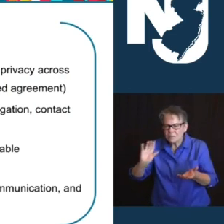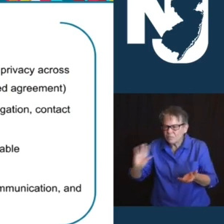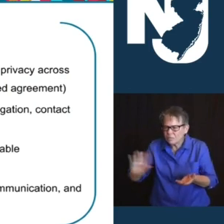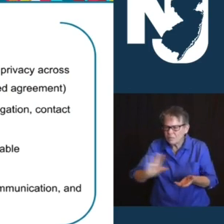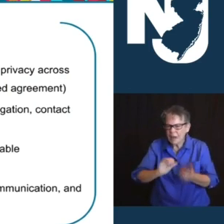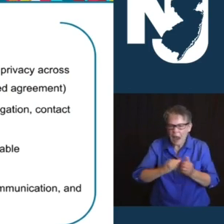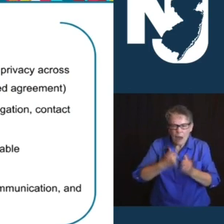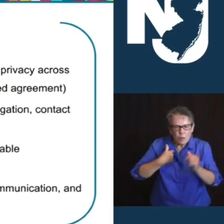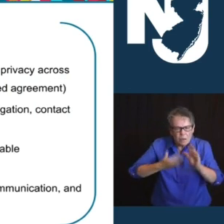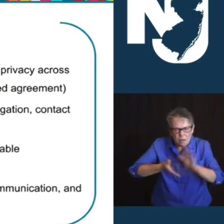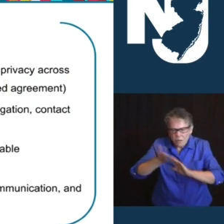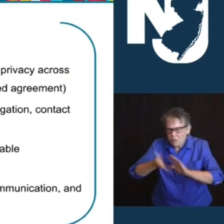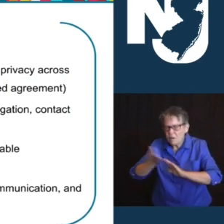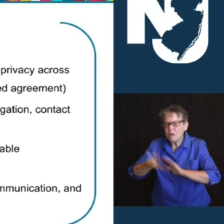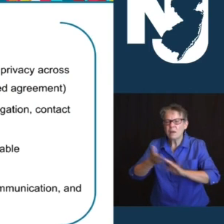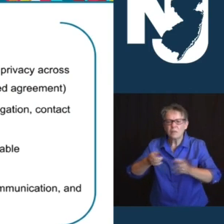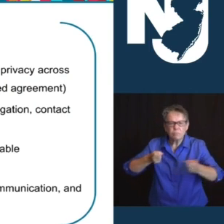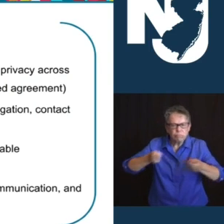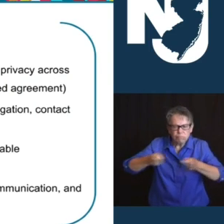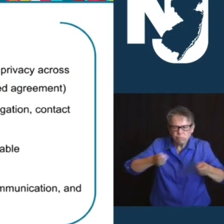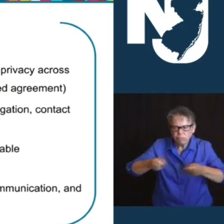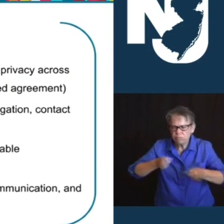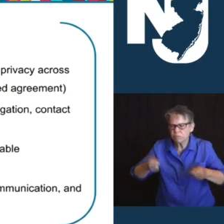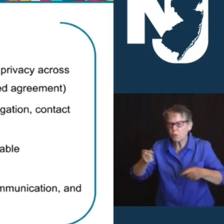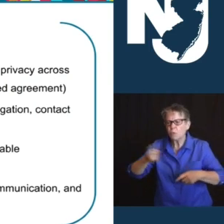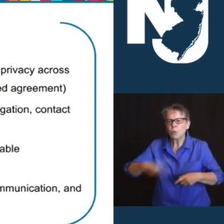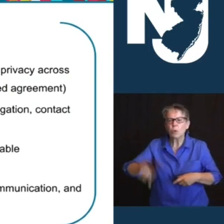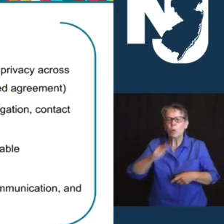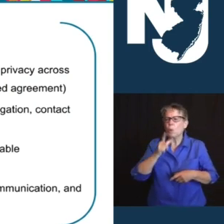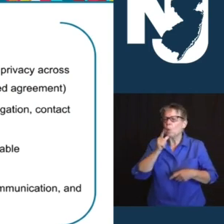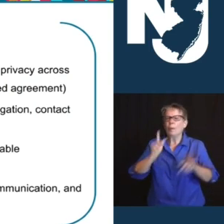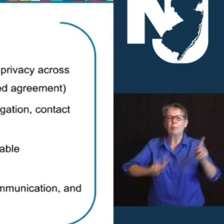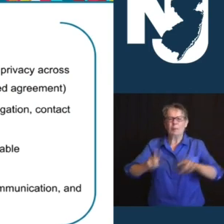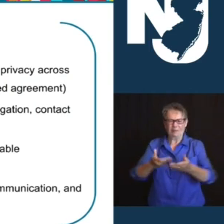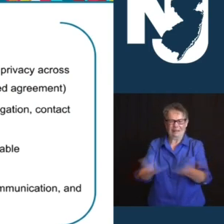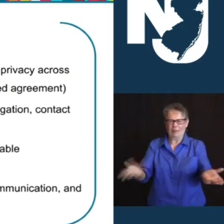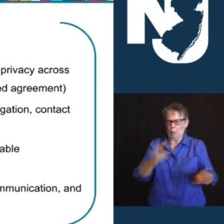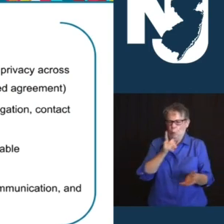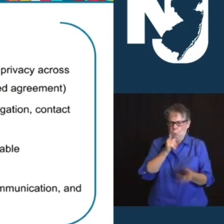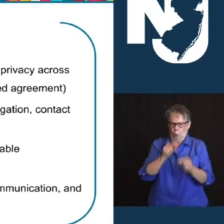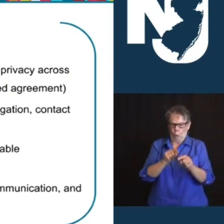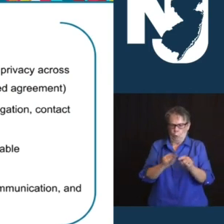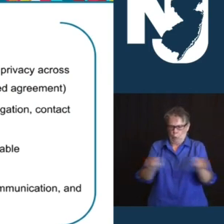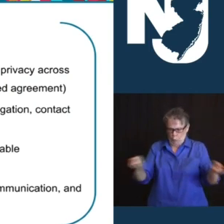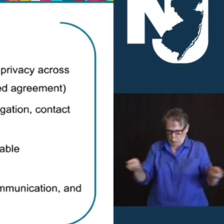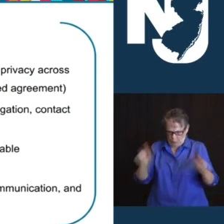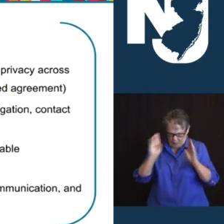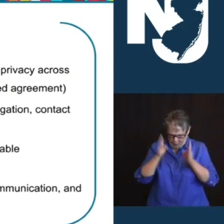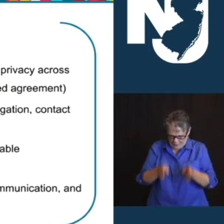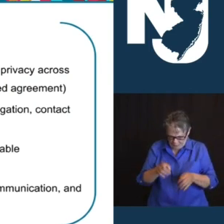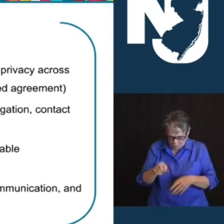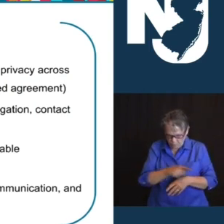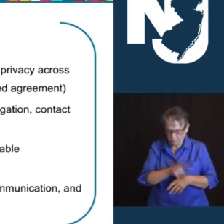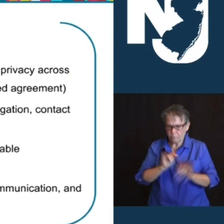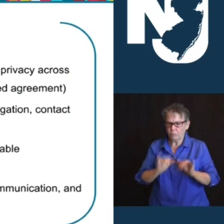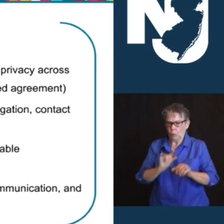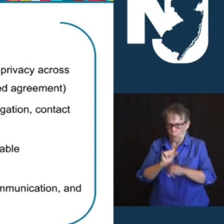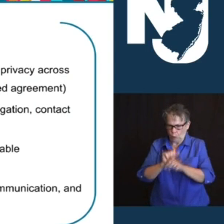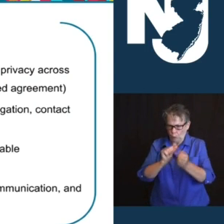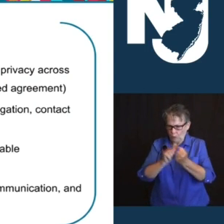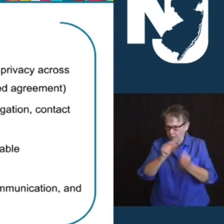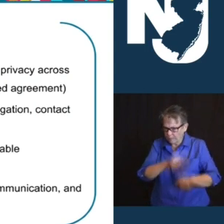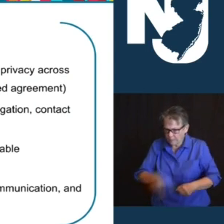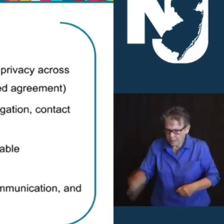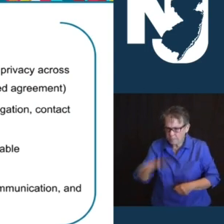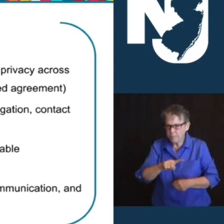our populations are. The course will provide public health 101 concepts, immersion